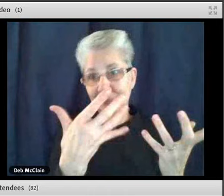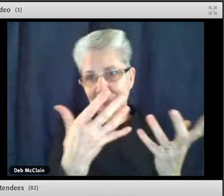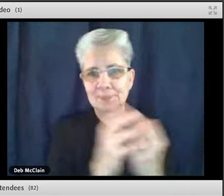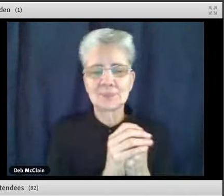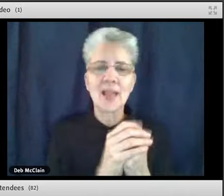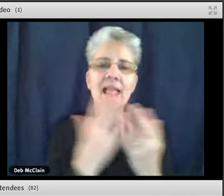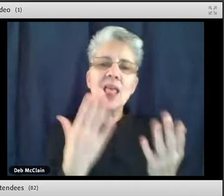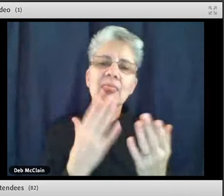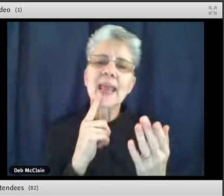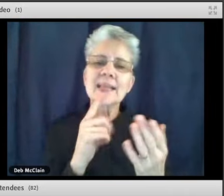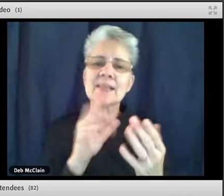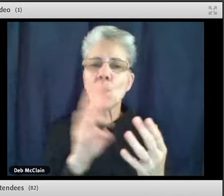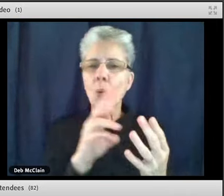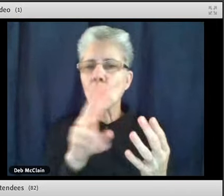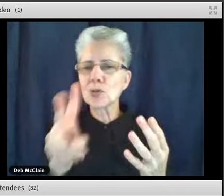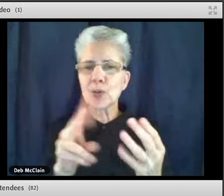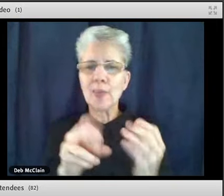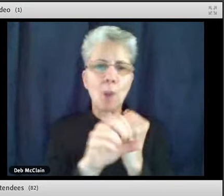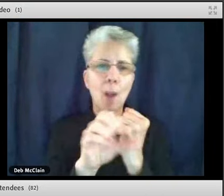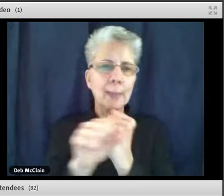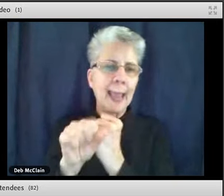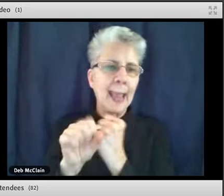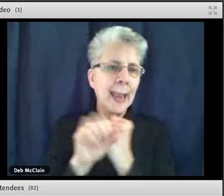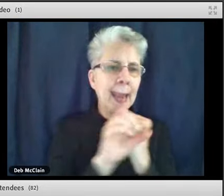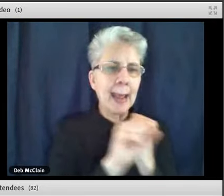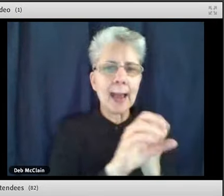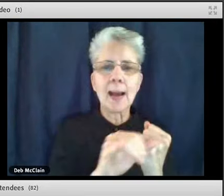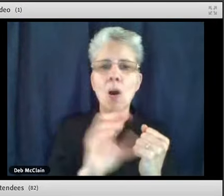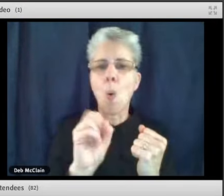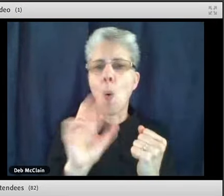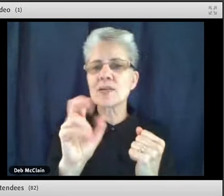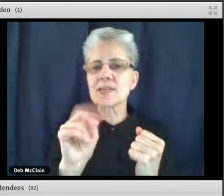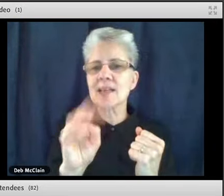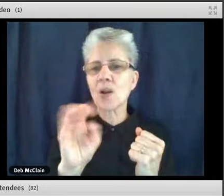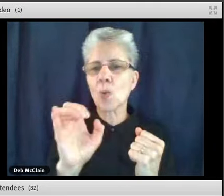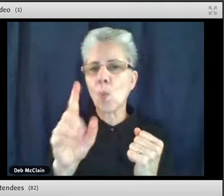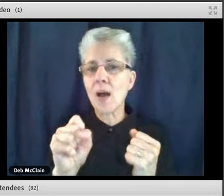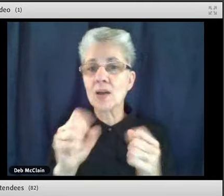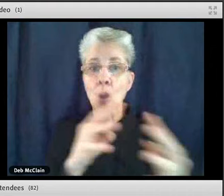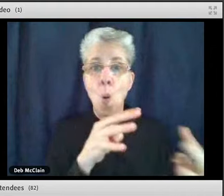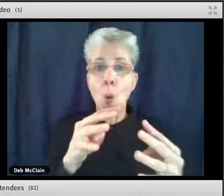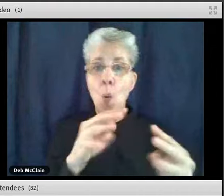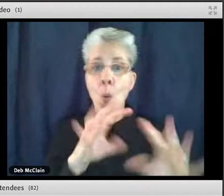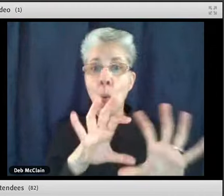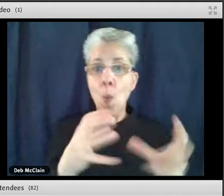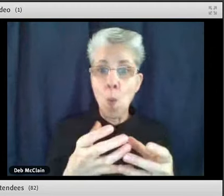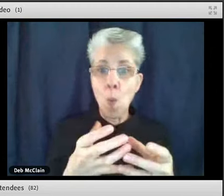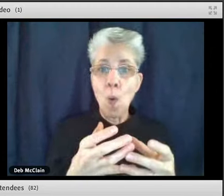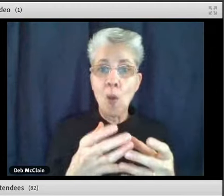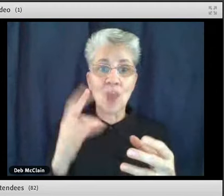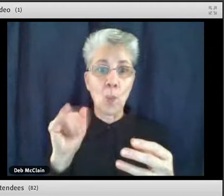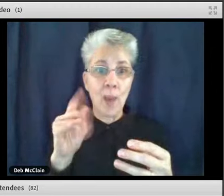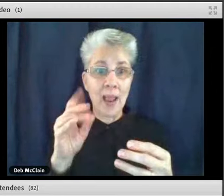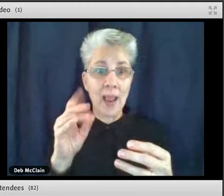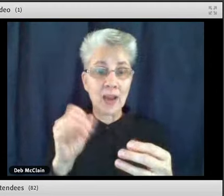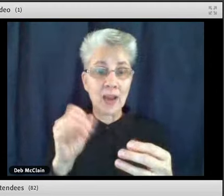are all terms that talk to getting you to click on something and it's not true. That's the summary